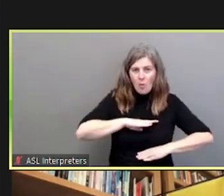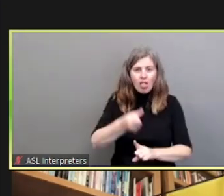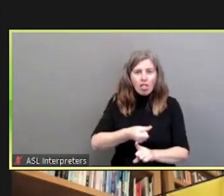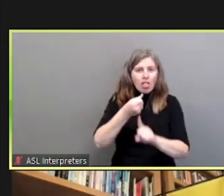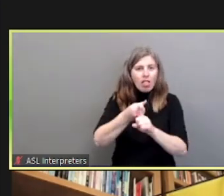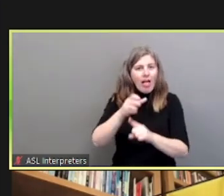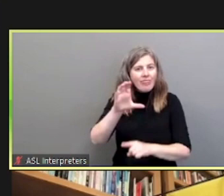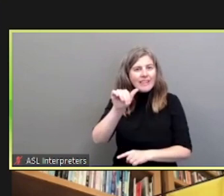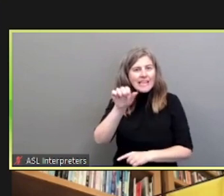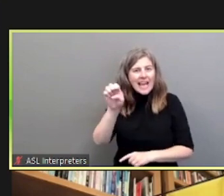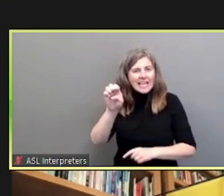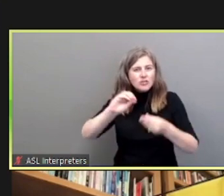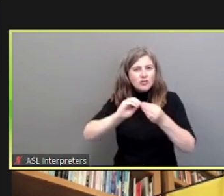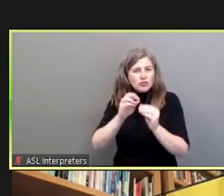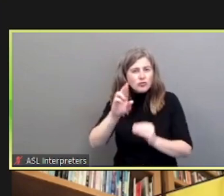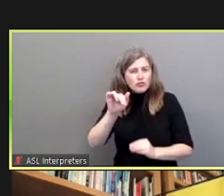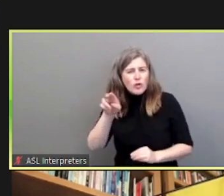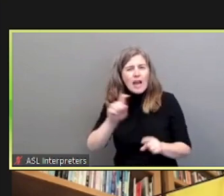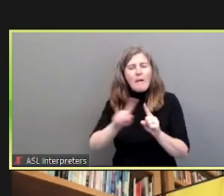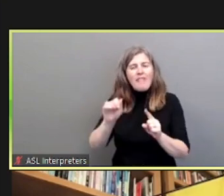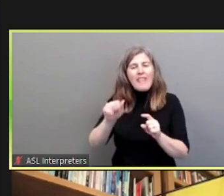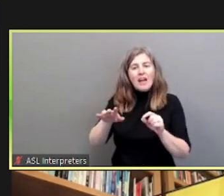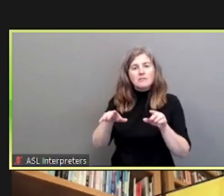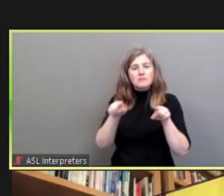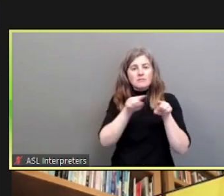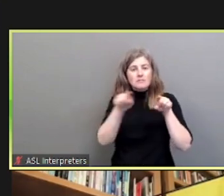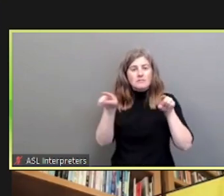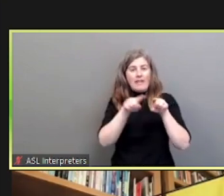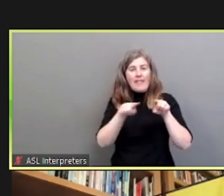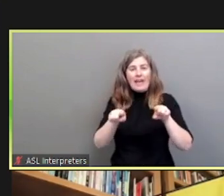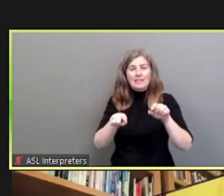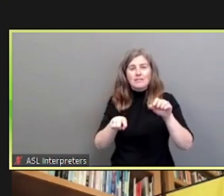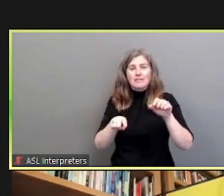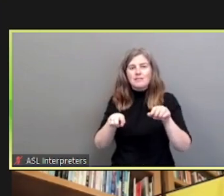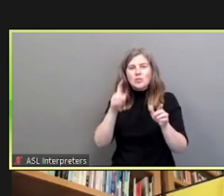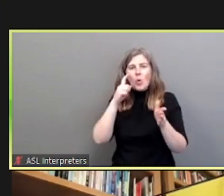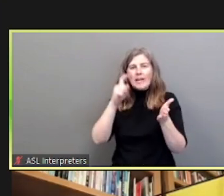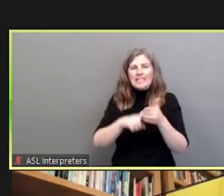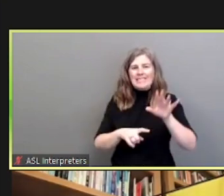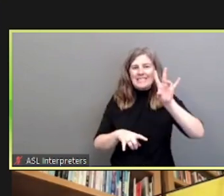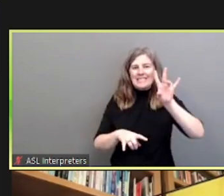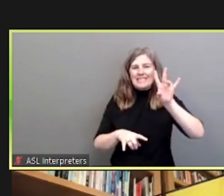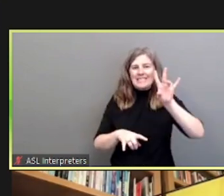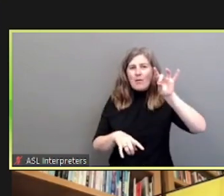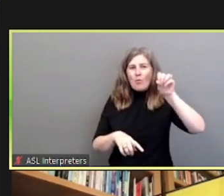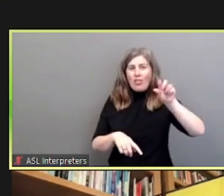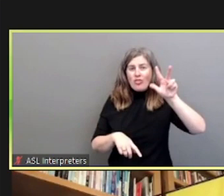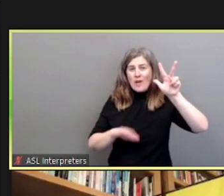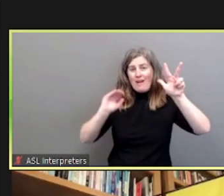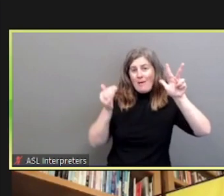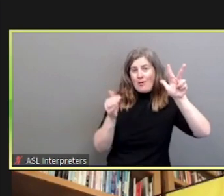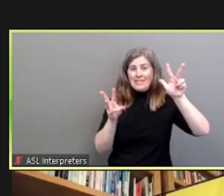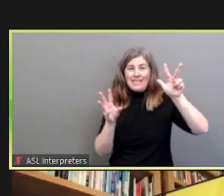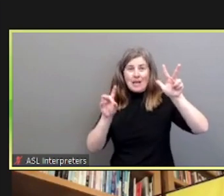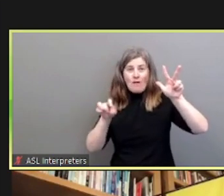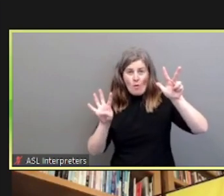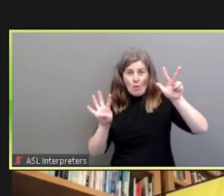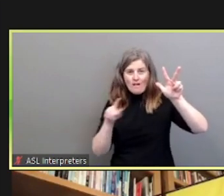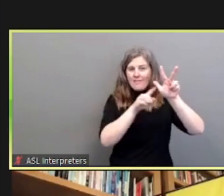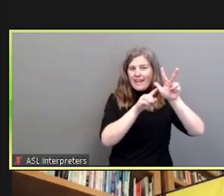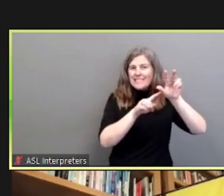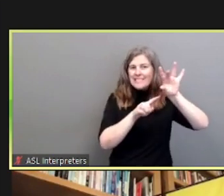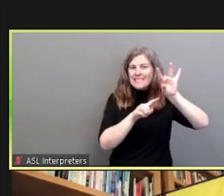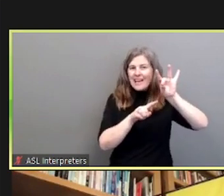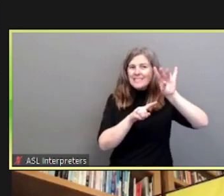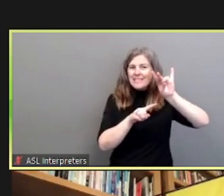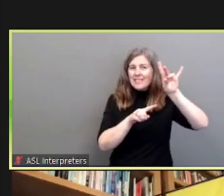rates, but it is about this constant 10% lag we see between people with 1 dose and people who've completed